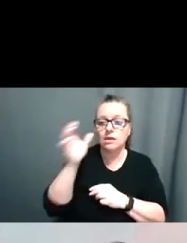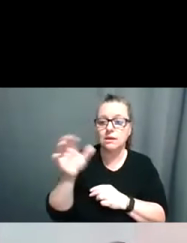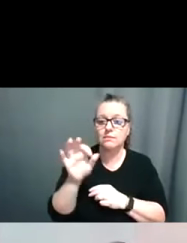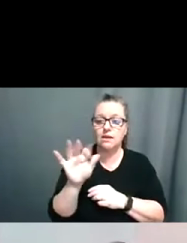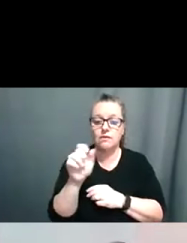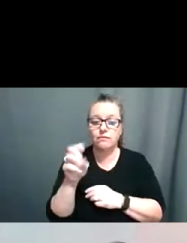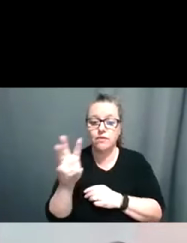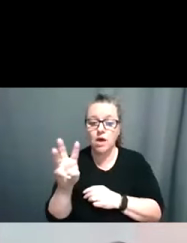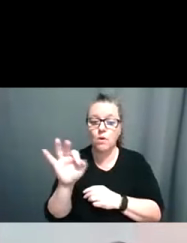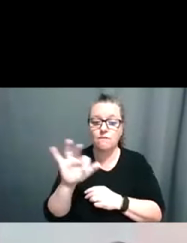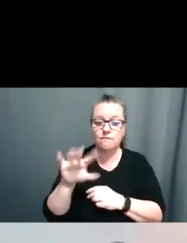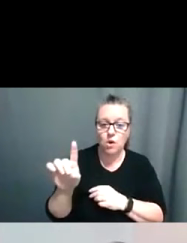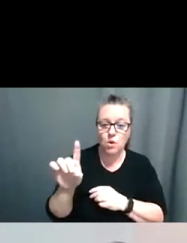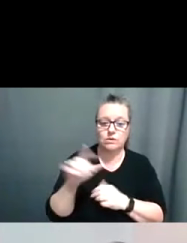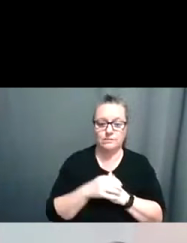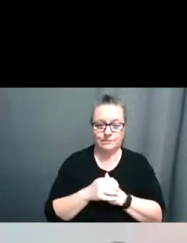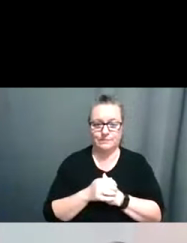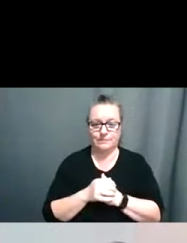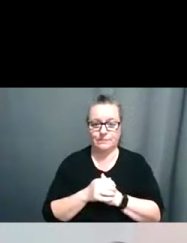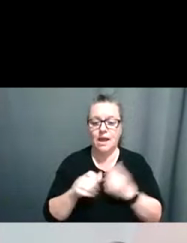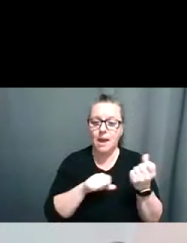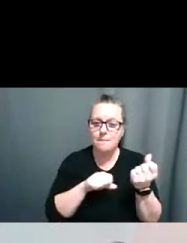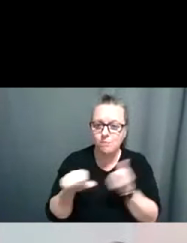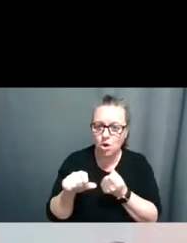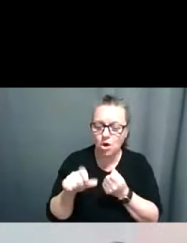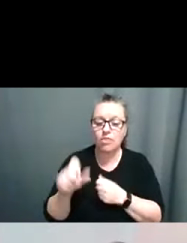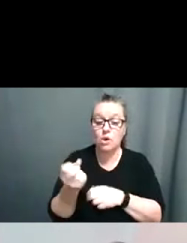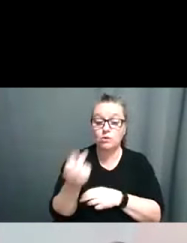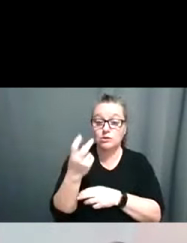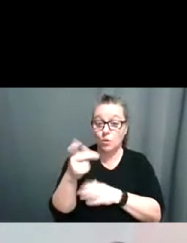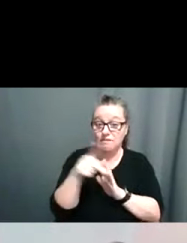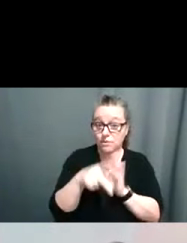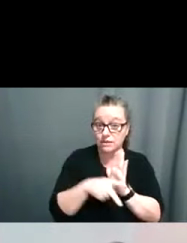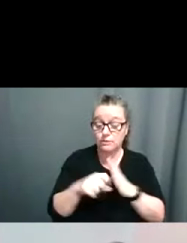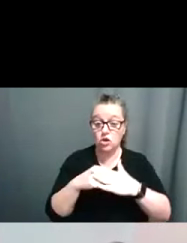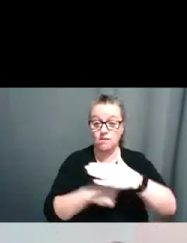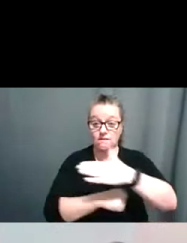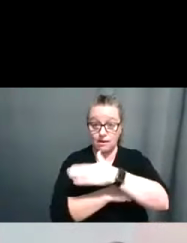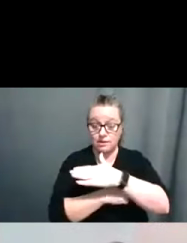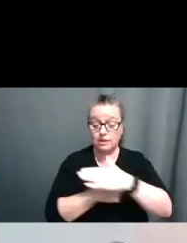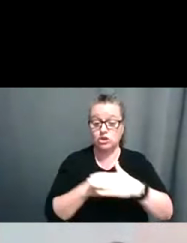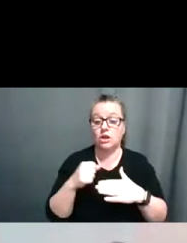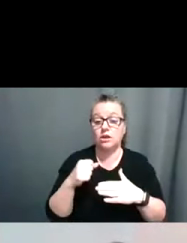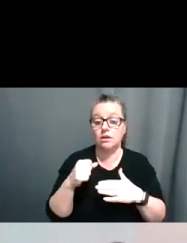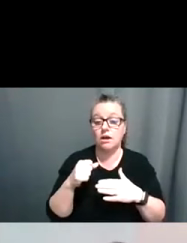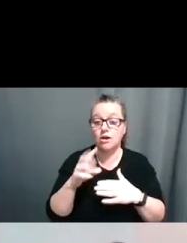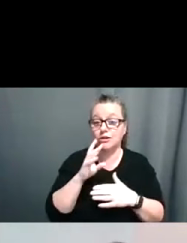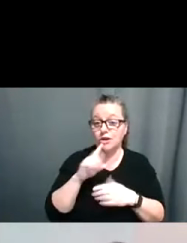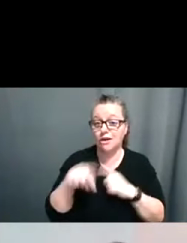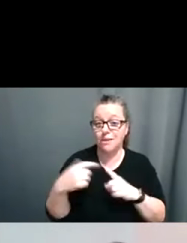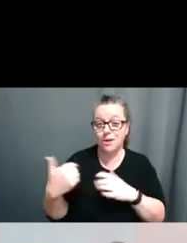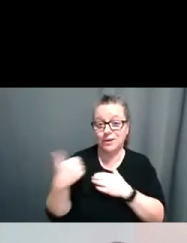pull continuously. These 12 lean management principles are the foundation of our talk on accountability and feedback